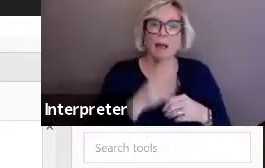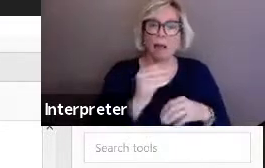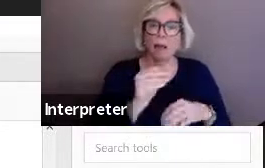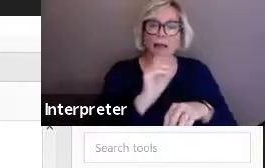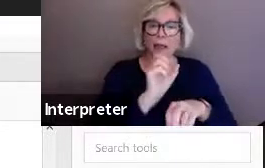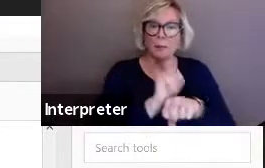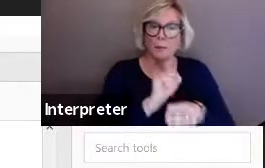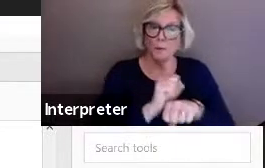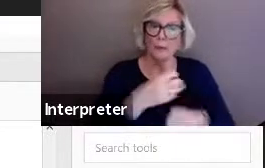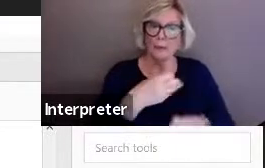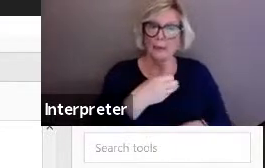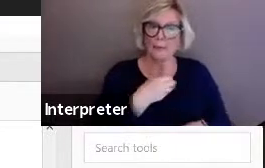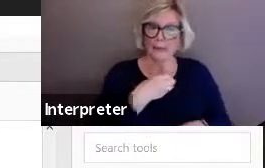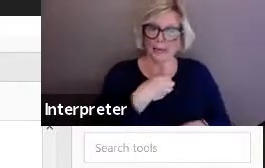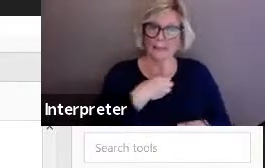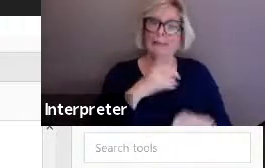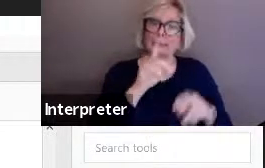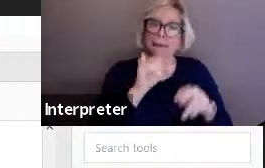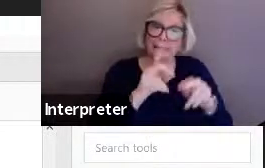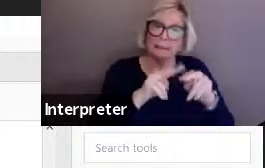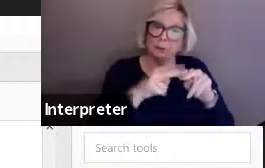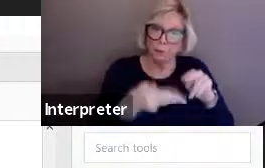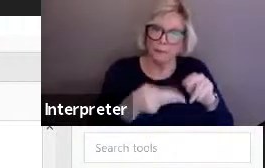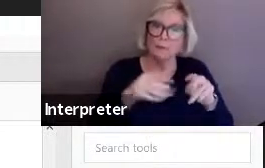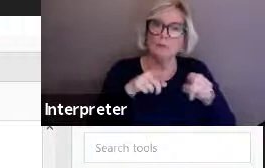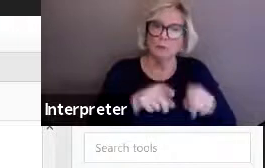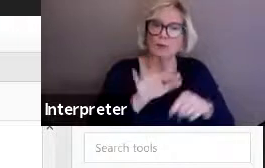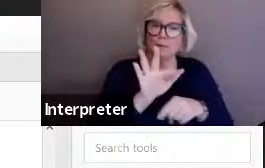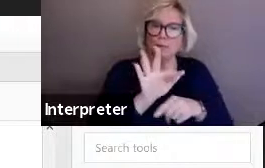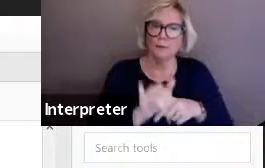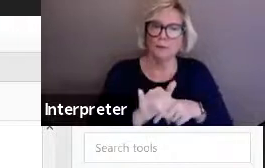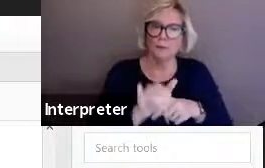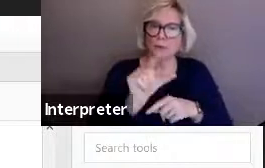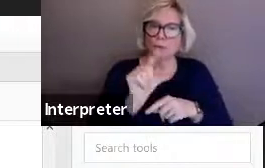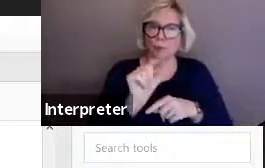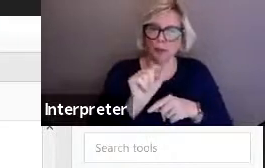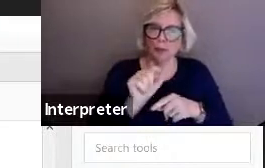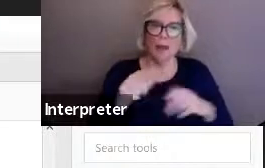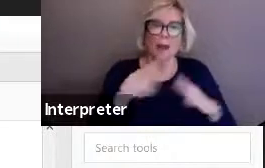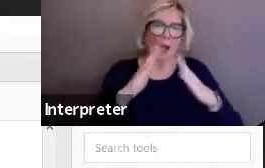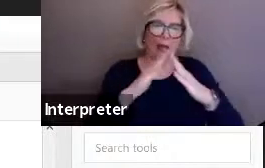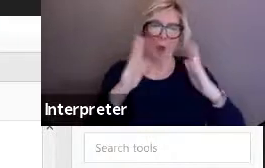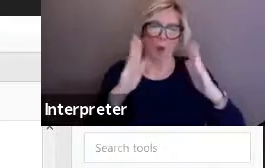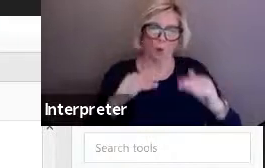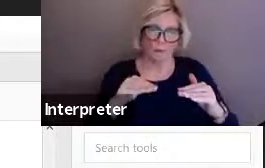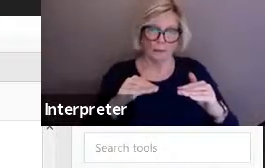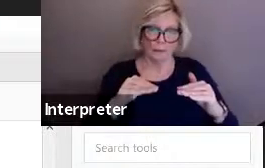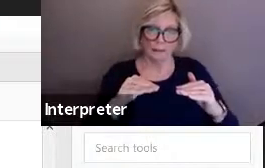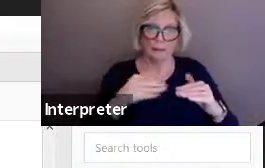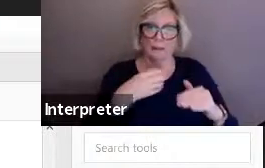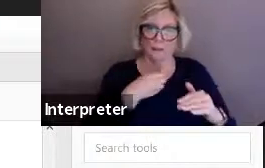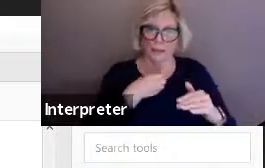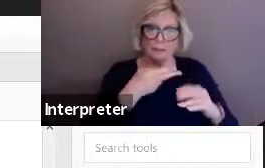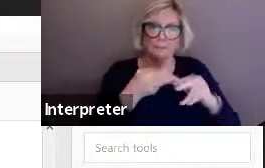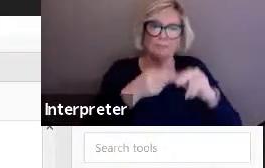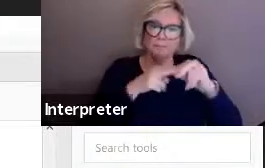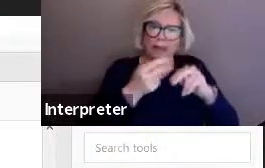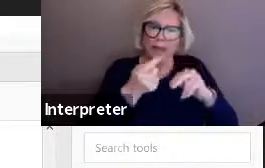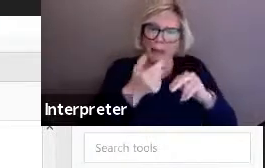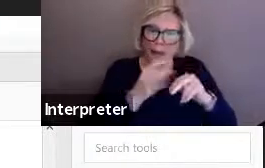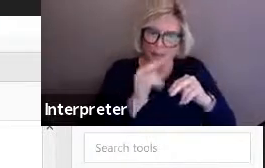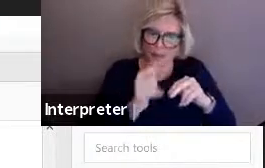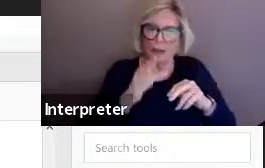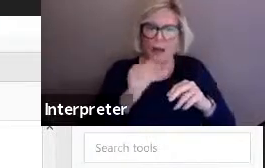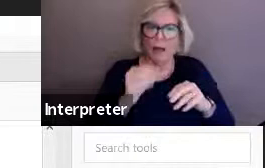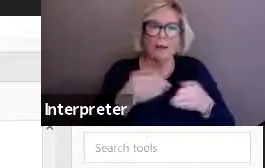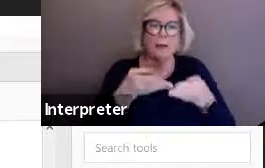employment complaints did decrease in fiscal 20. The housing increased slightly and the public